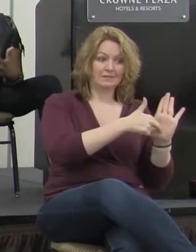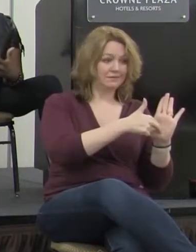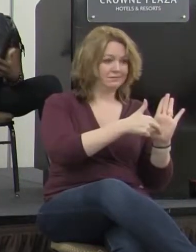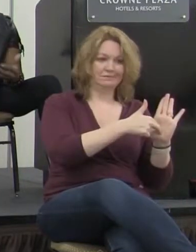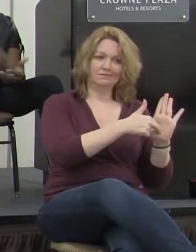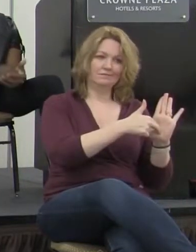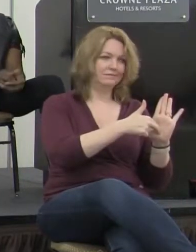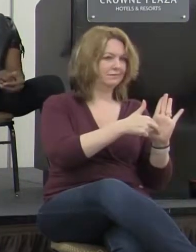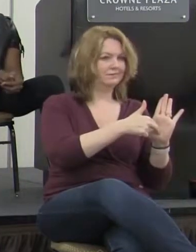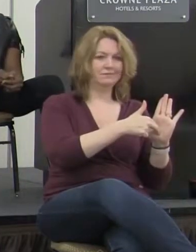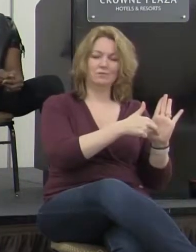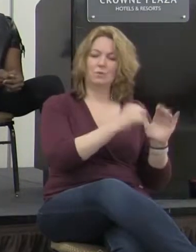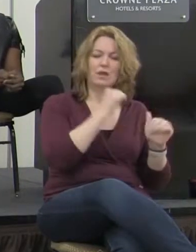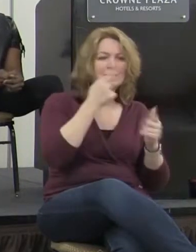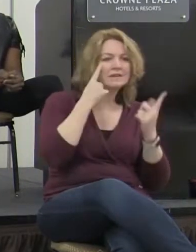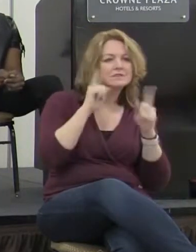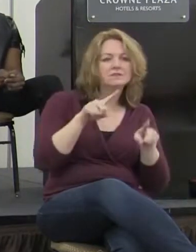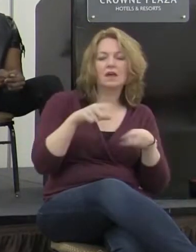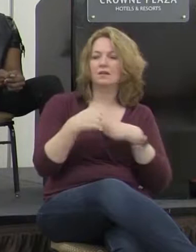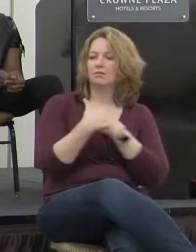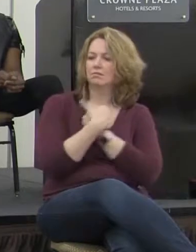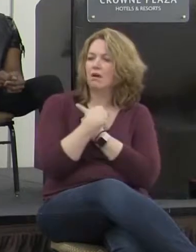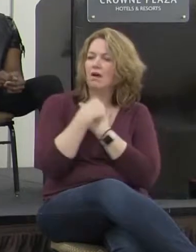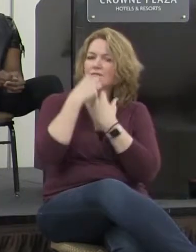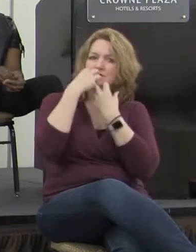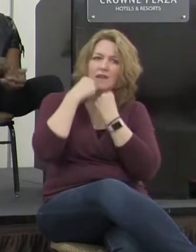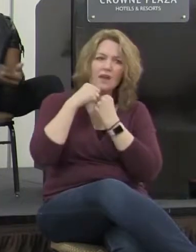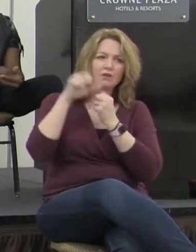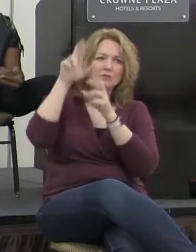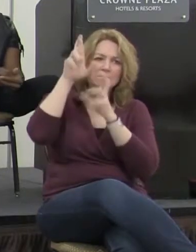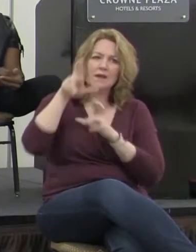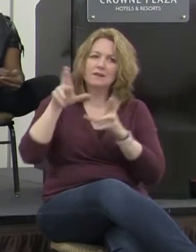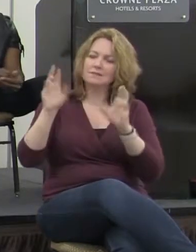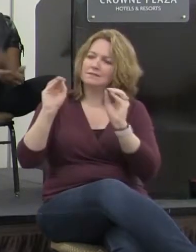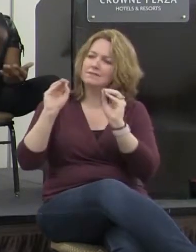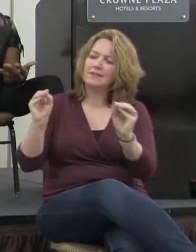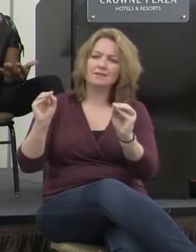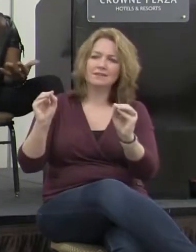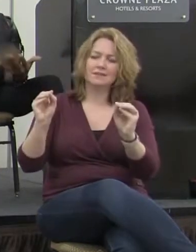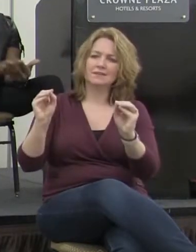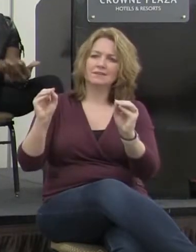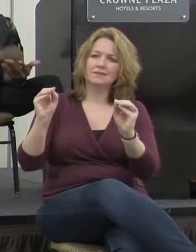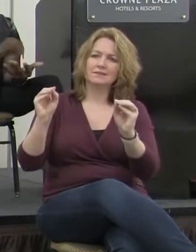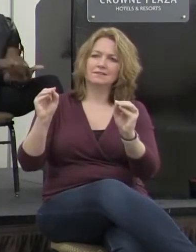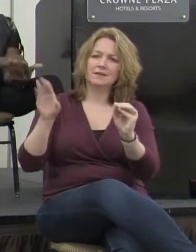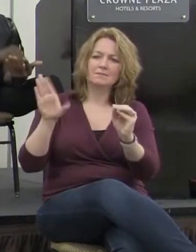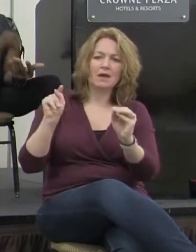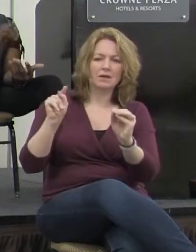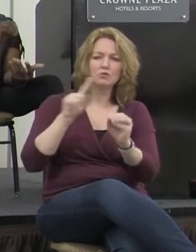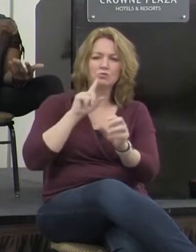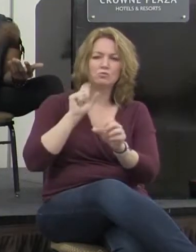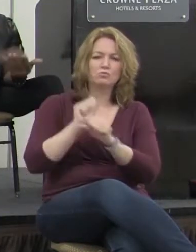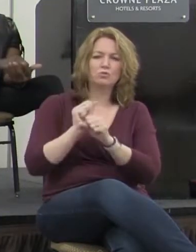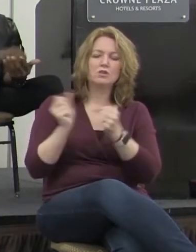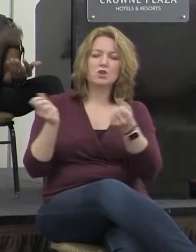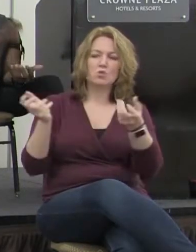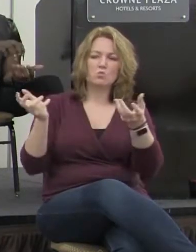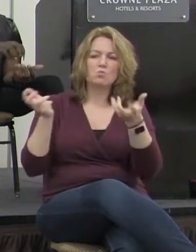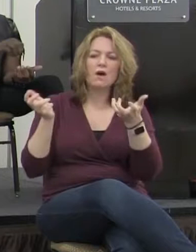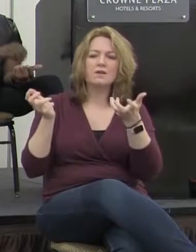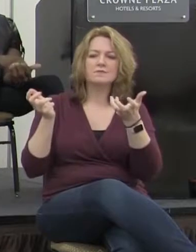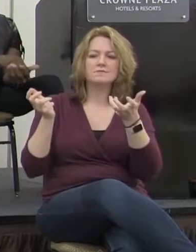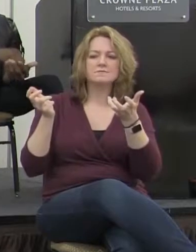be that of consent and love and caring and respect, but one of wanting to have